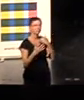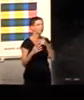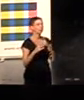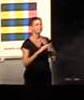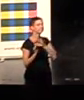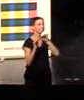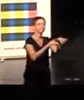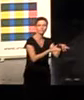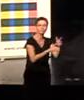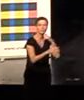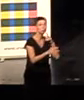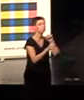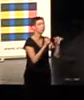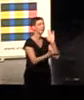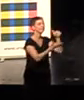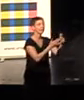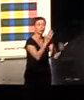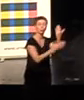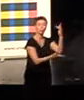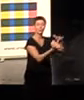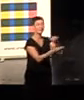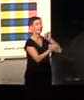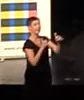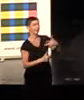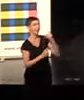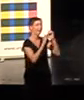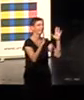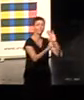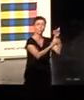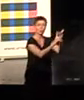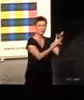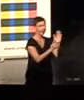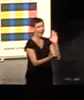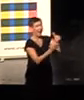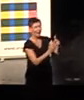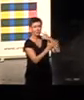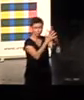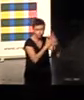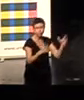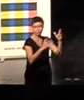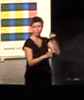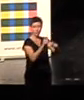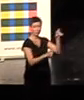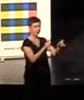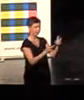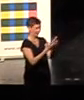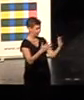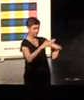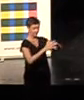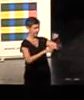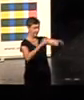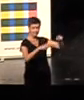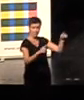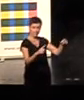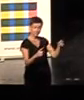in city's adding to en already superdiverse populatie is de wereld systeem